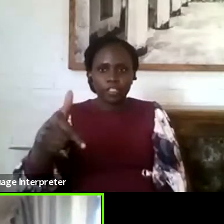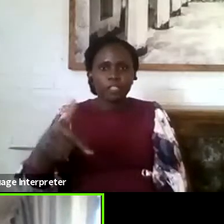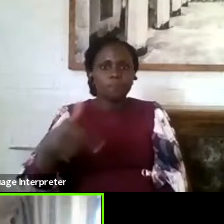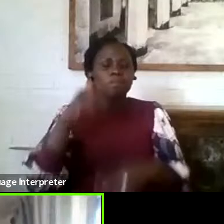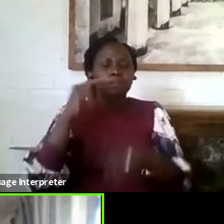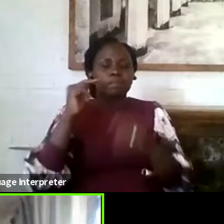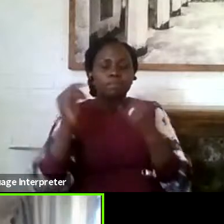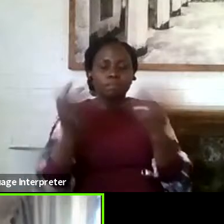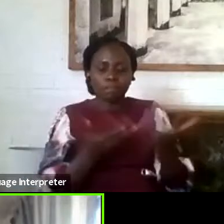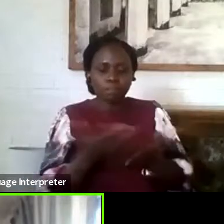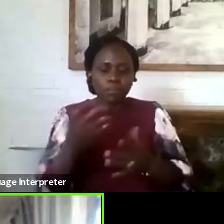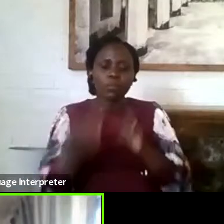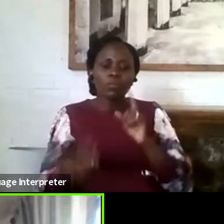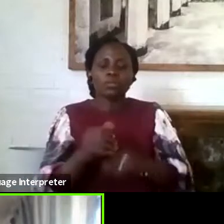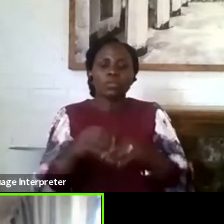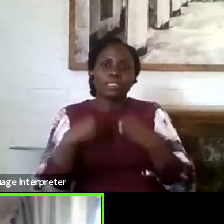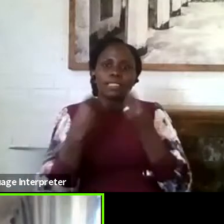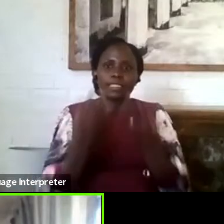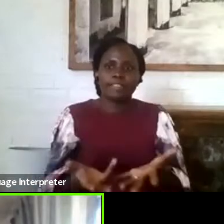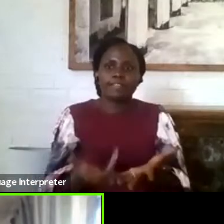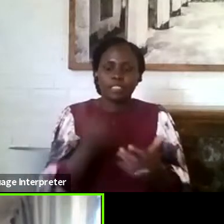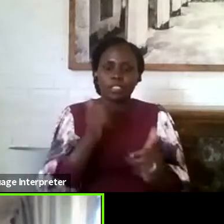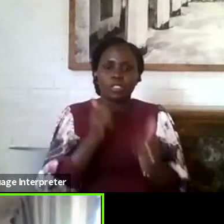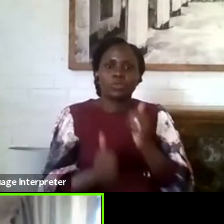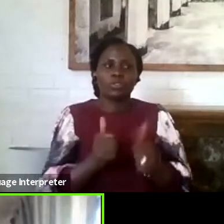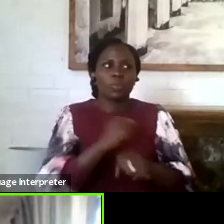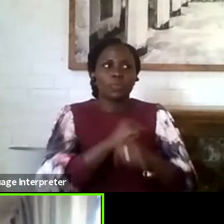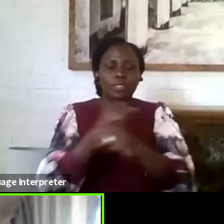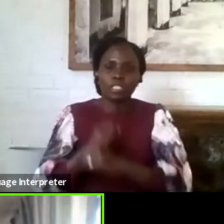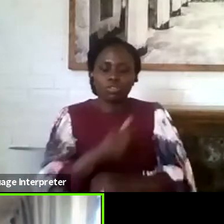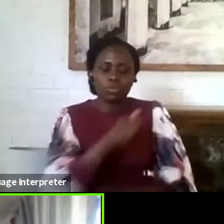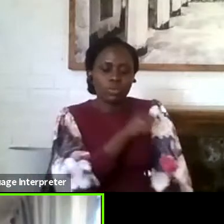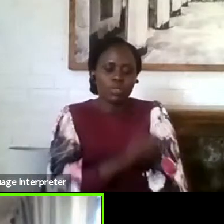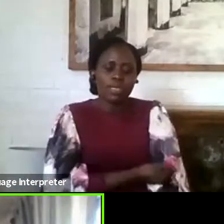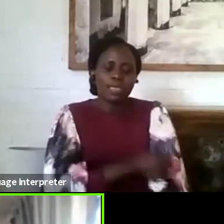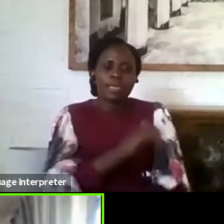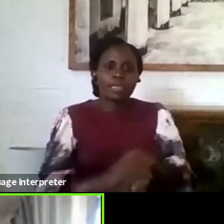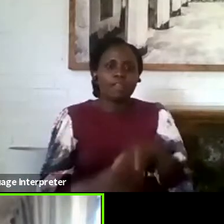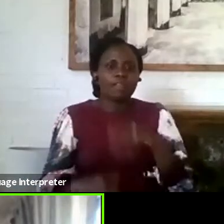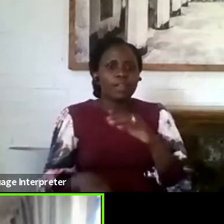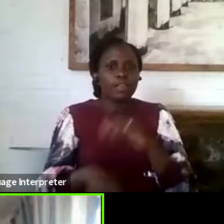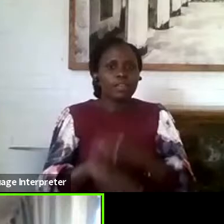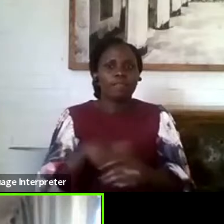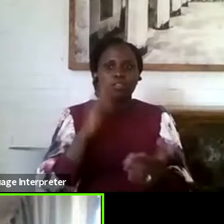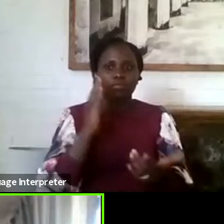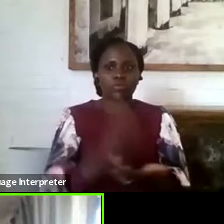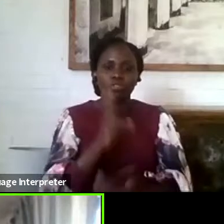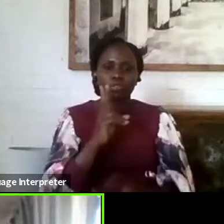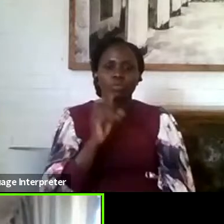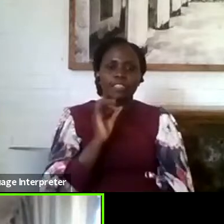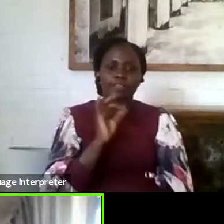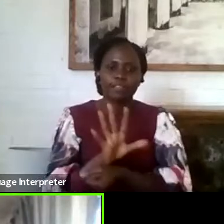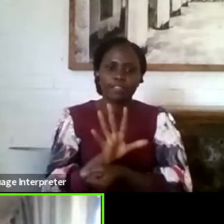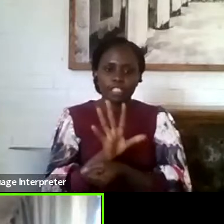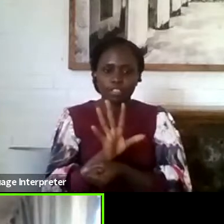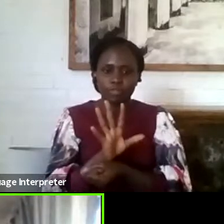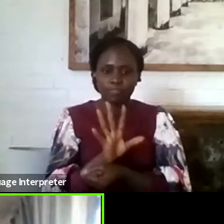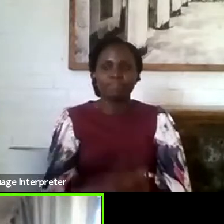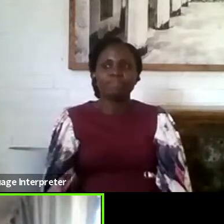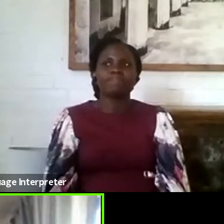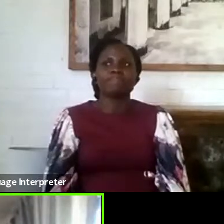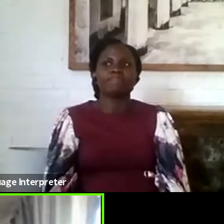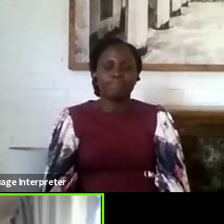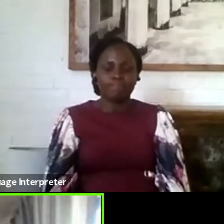provided for a data protection authority, but did not set it up until 2015. In African